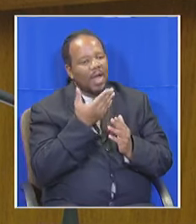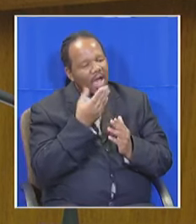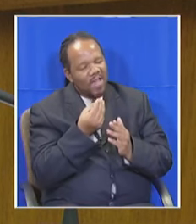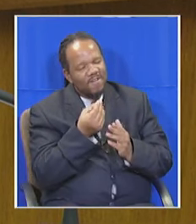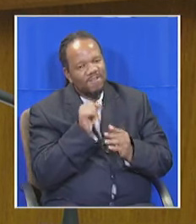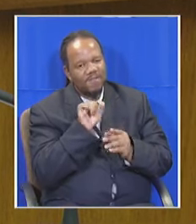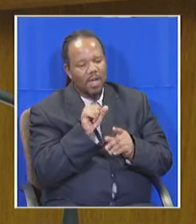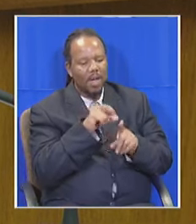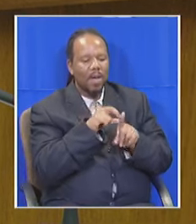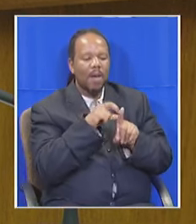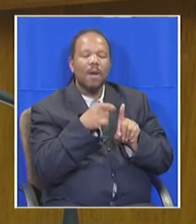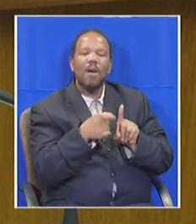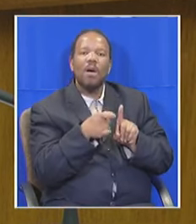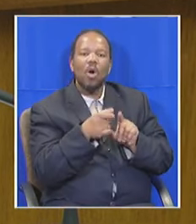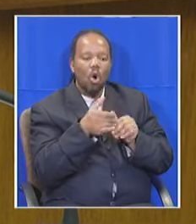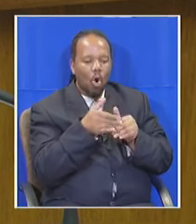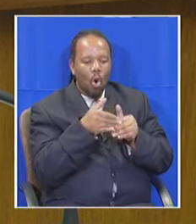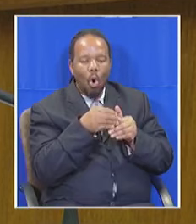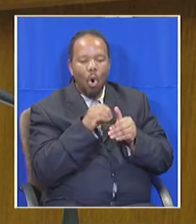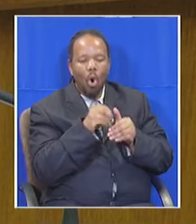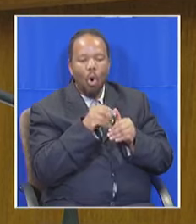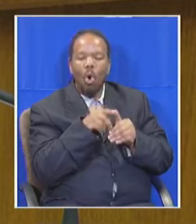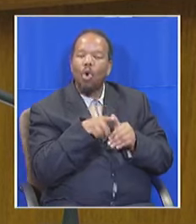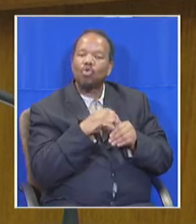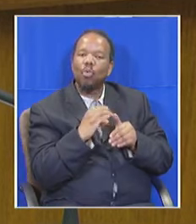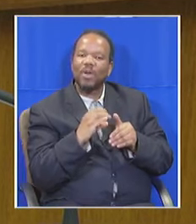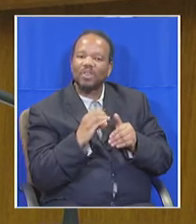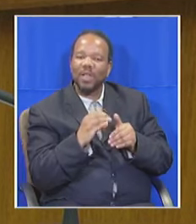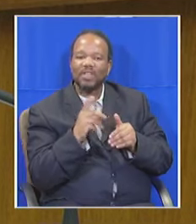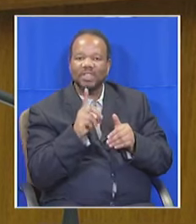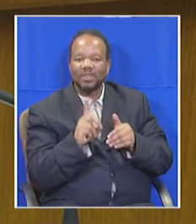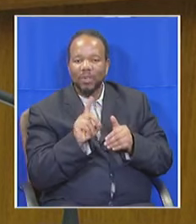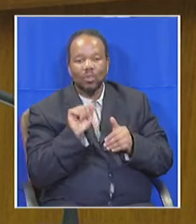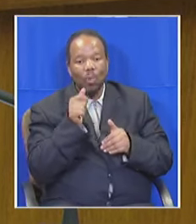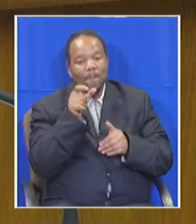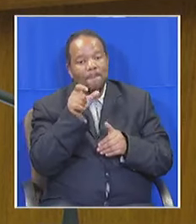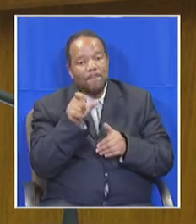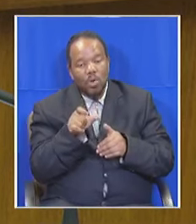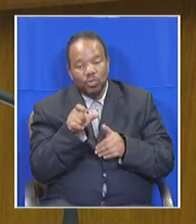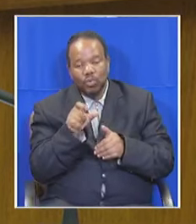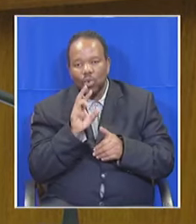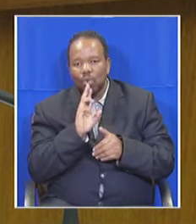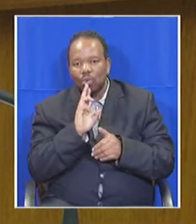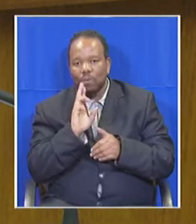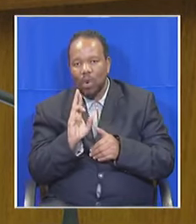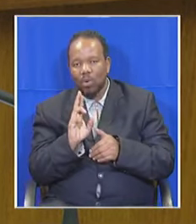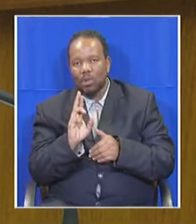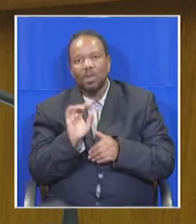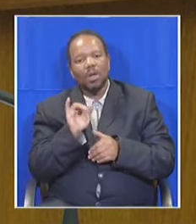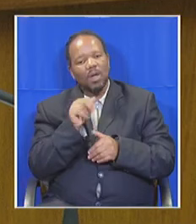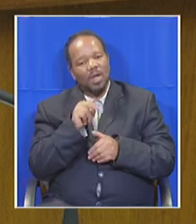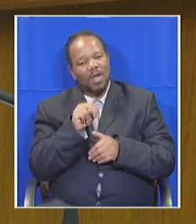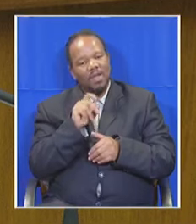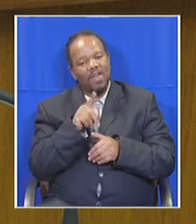of occupational detriment to employees who make a protected disclosure. The NFP welcomes this proposed